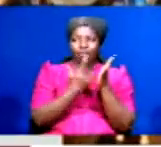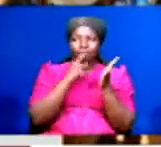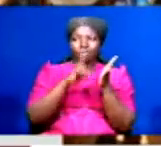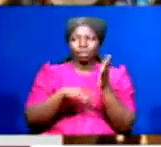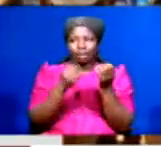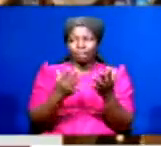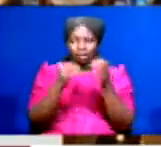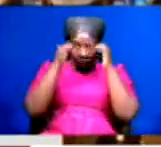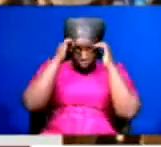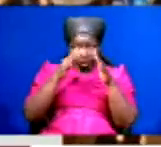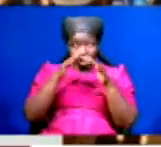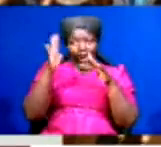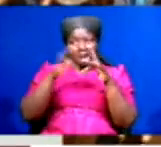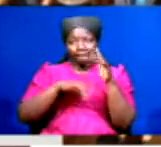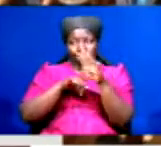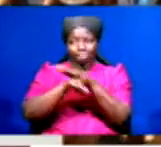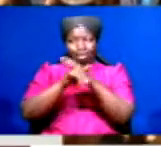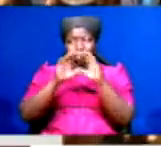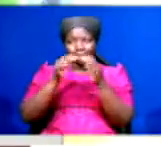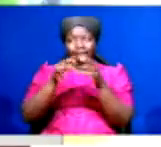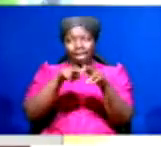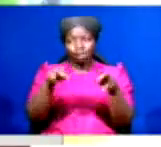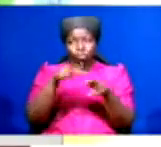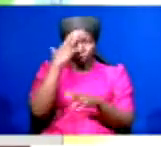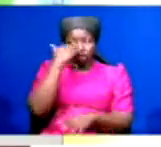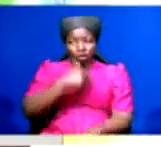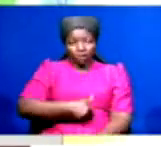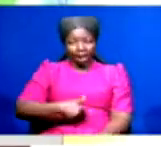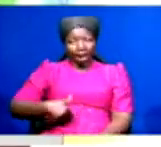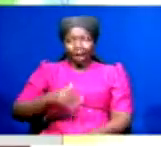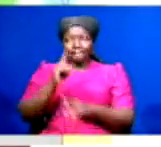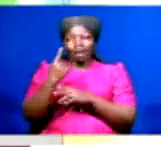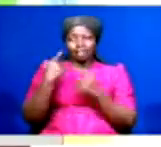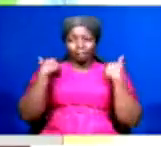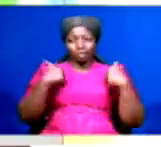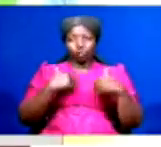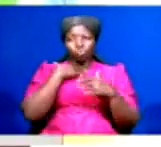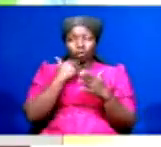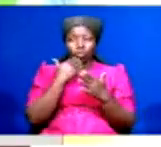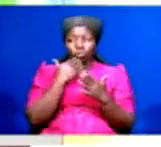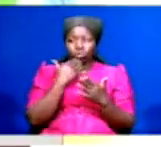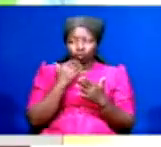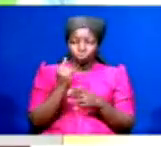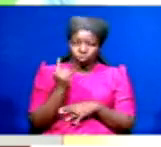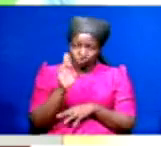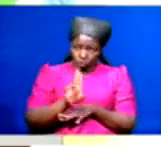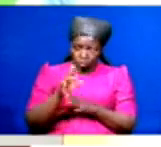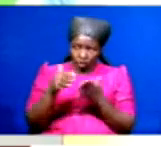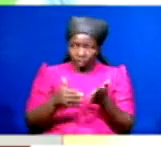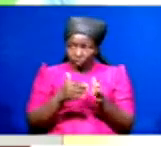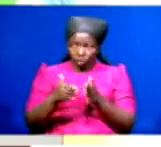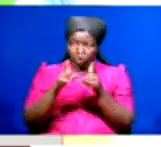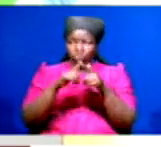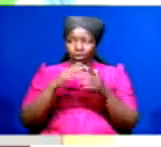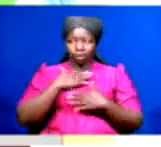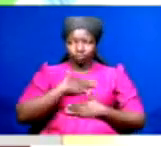pupils are unable to attend classes due to hunger. First of all, I would like to take this chance to really